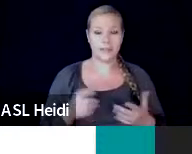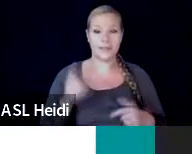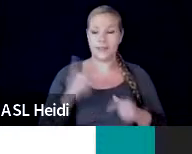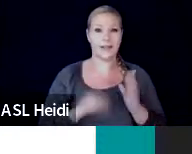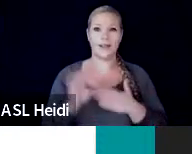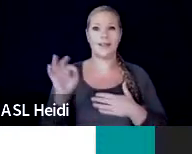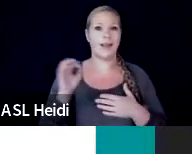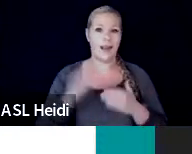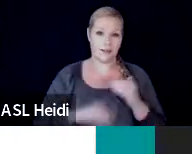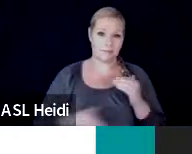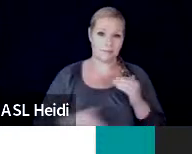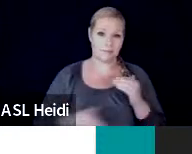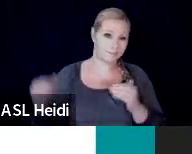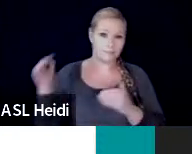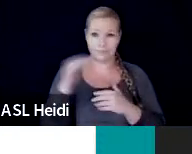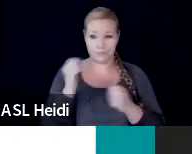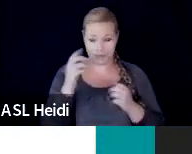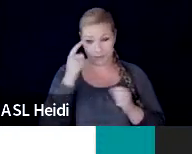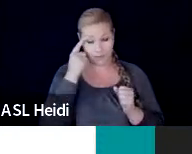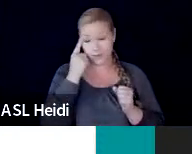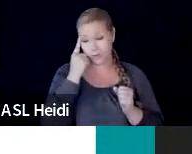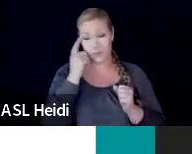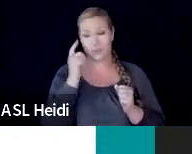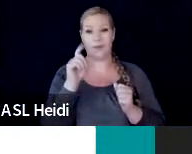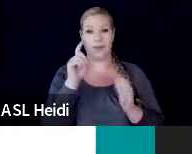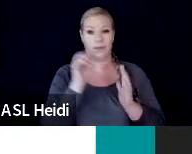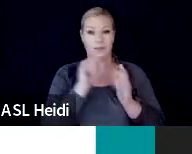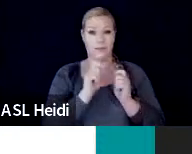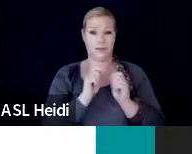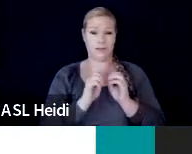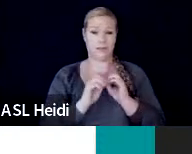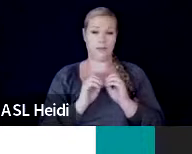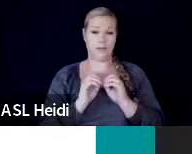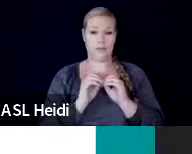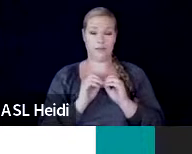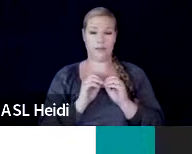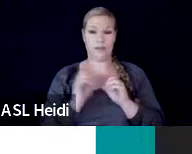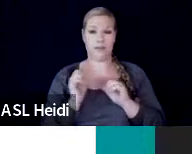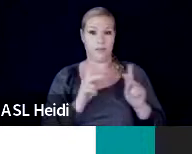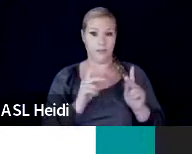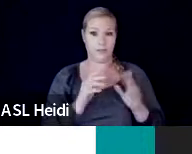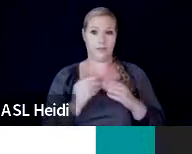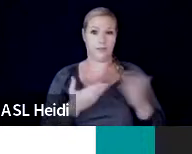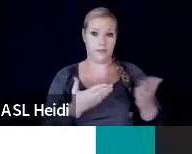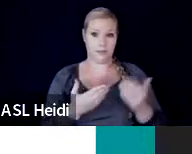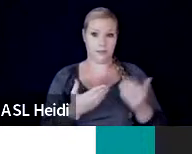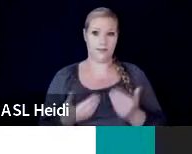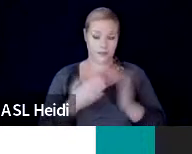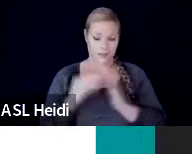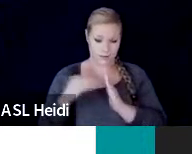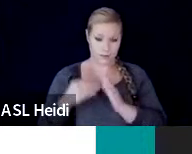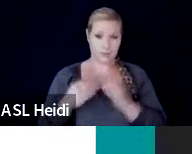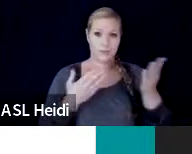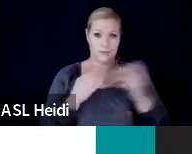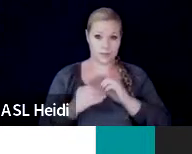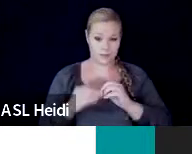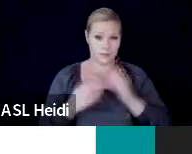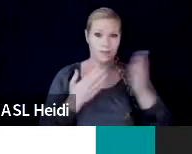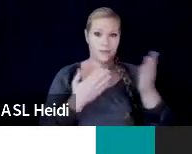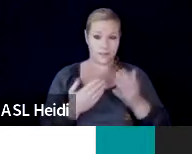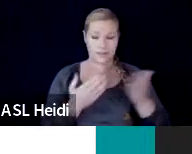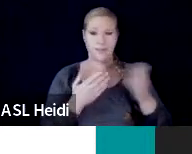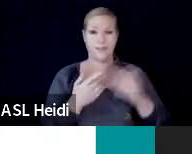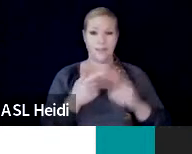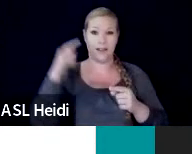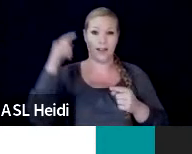draft supplemental next summer. But the team has been working tremendously hard to get these things done.